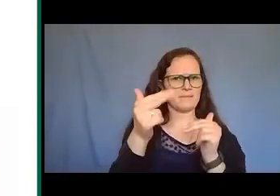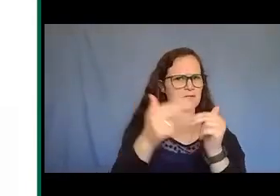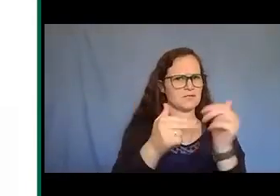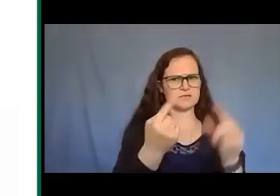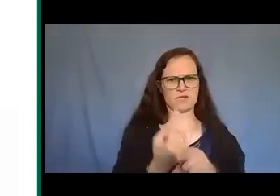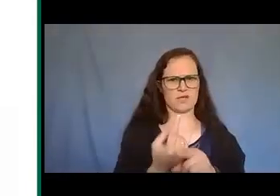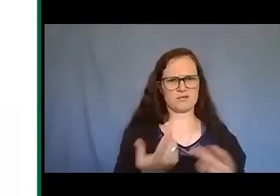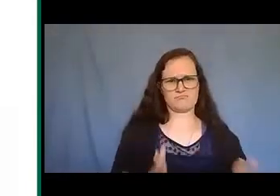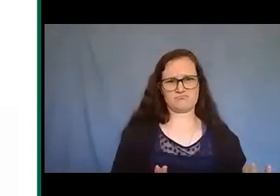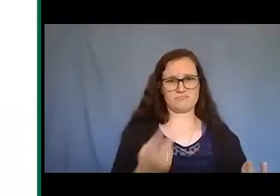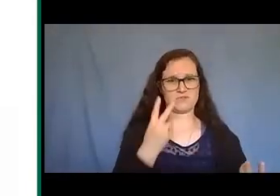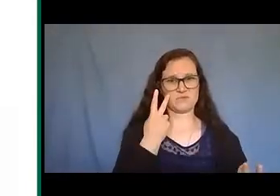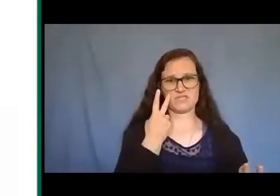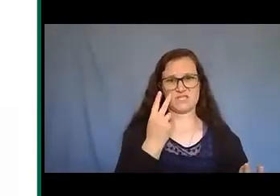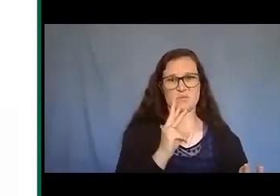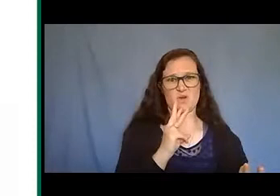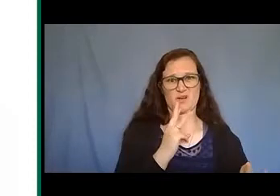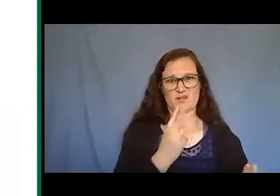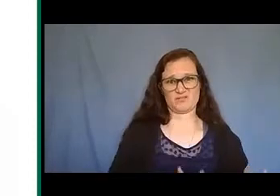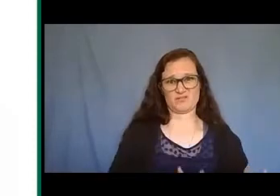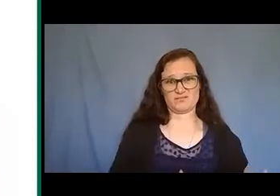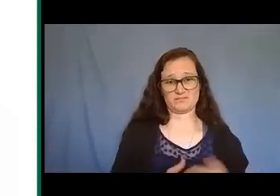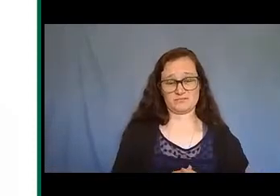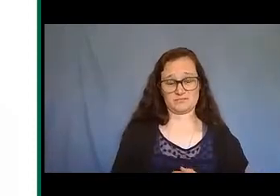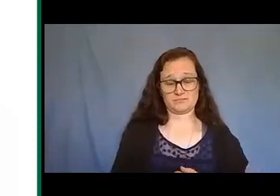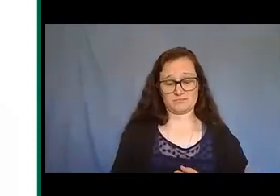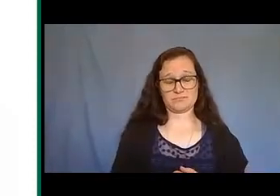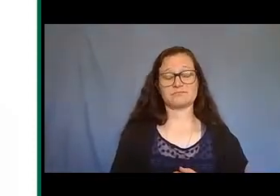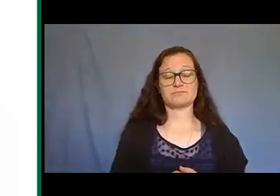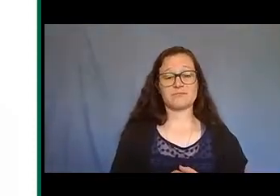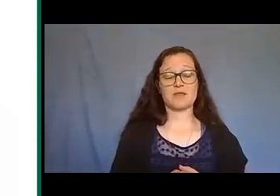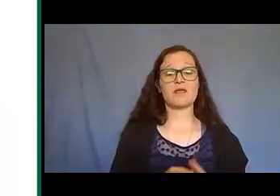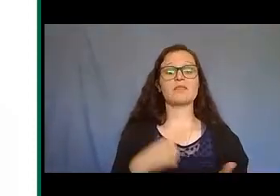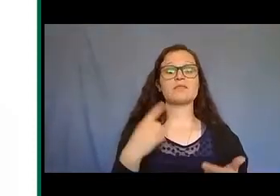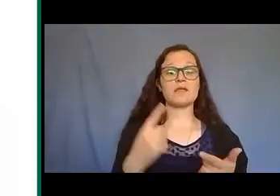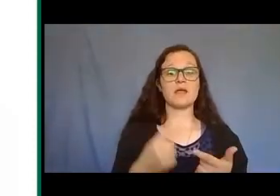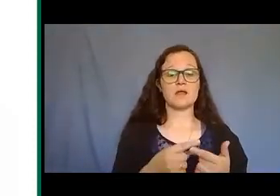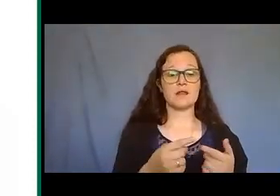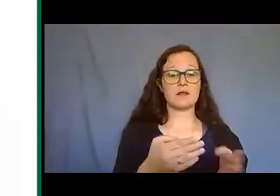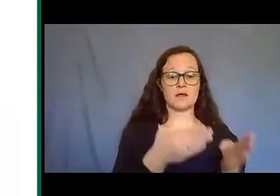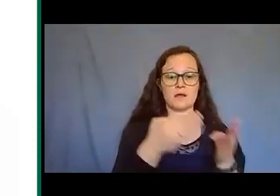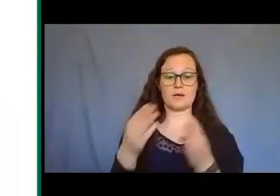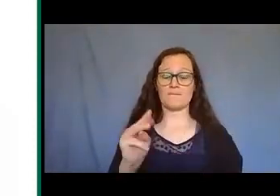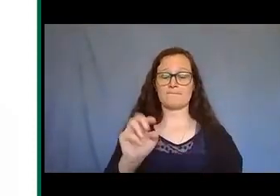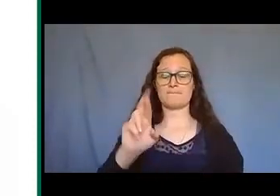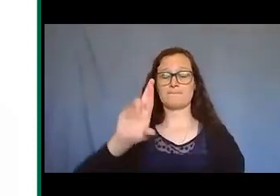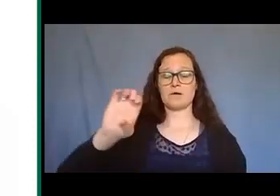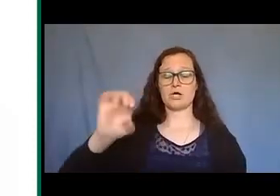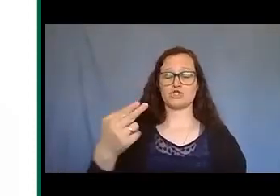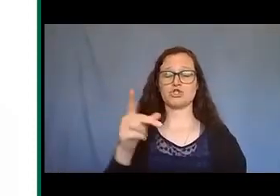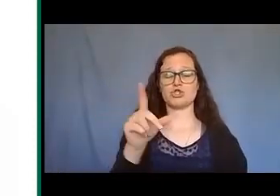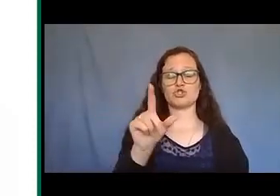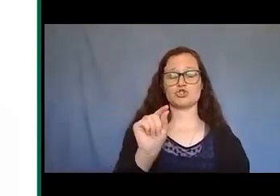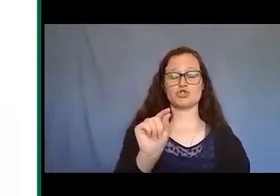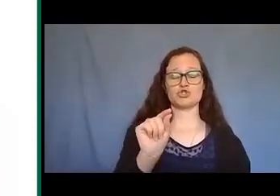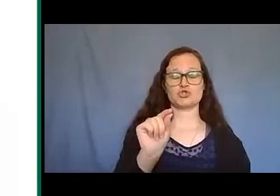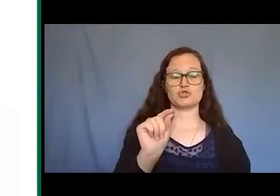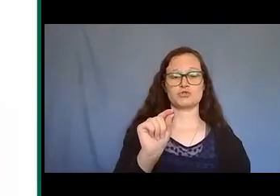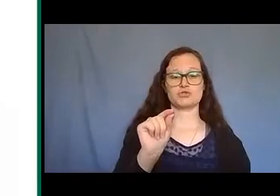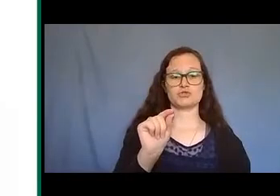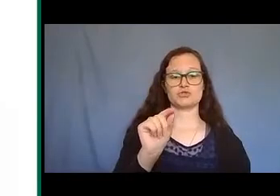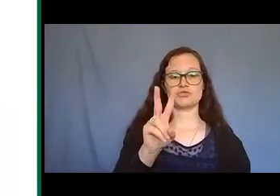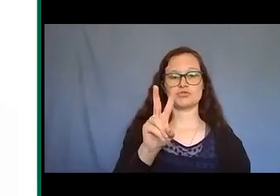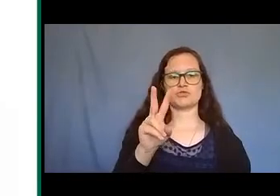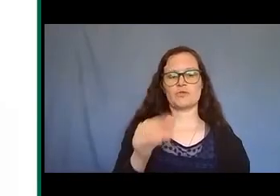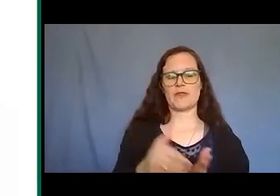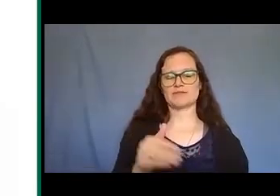just see water in this image. Then if you go over to March 2007, you now see some black lines